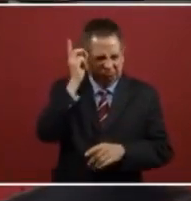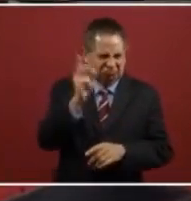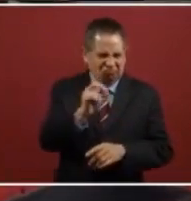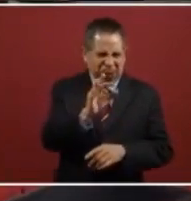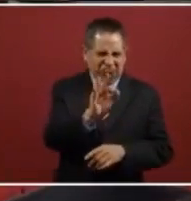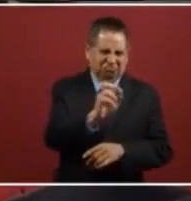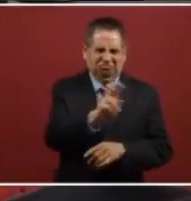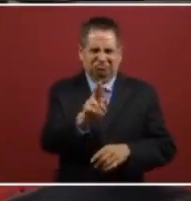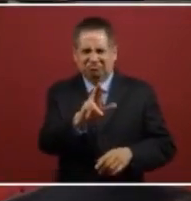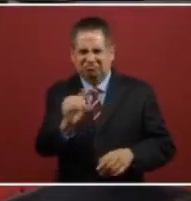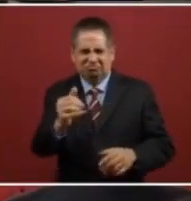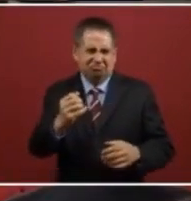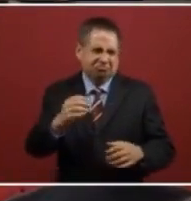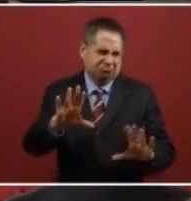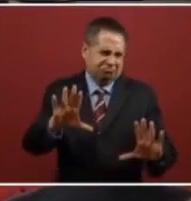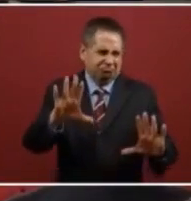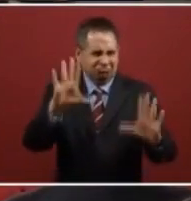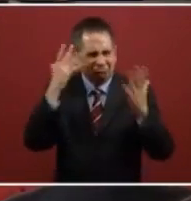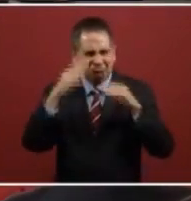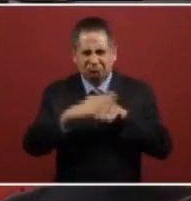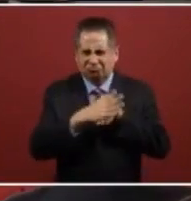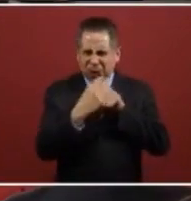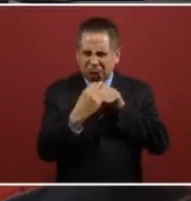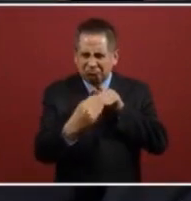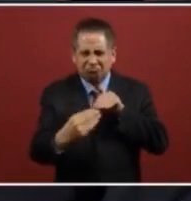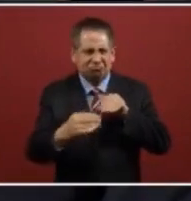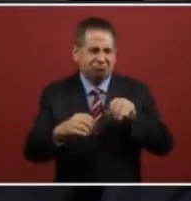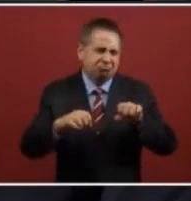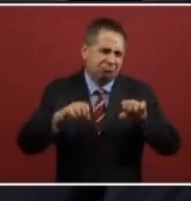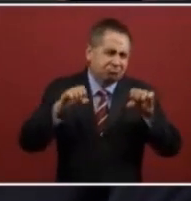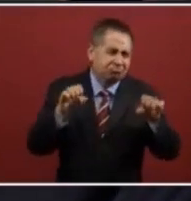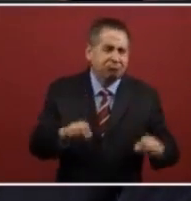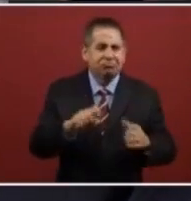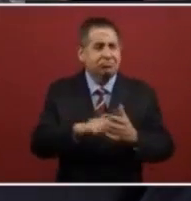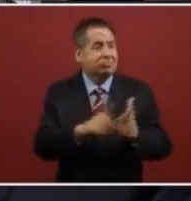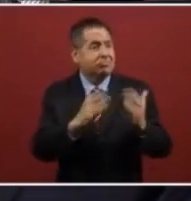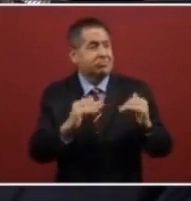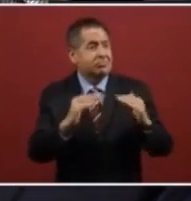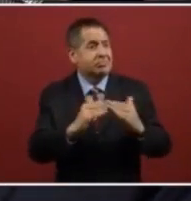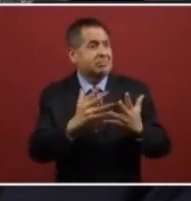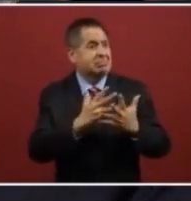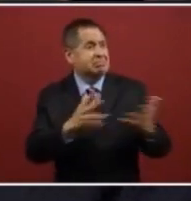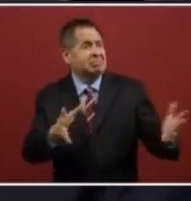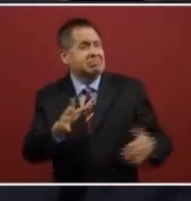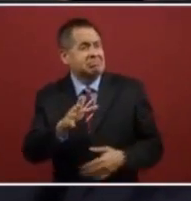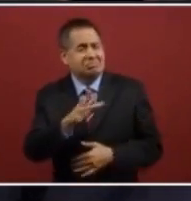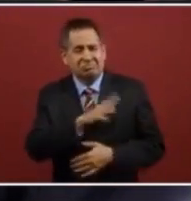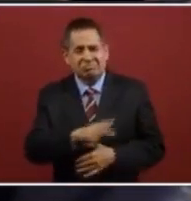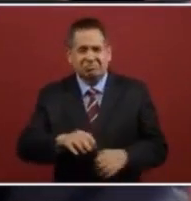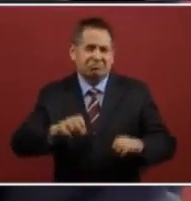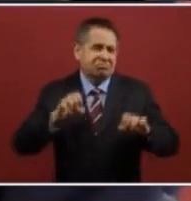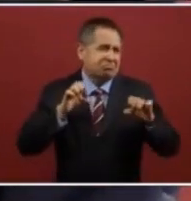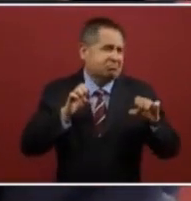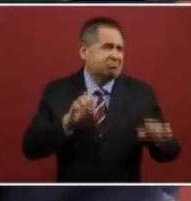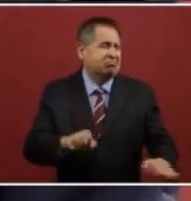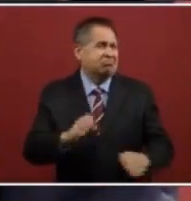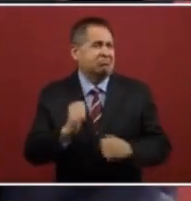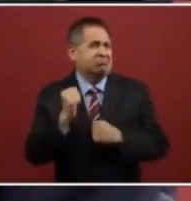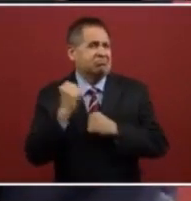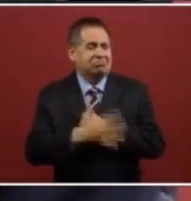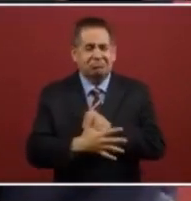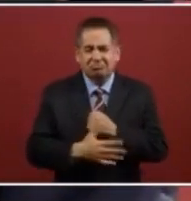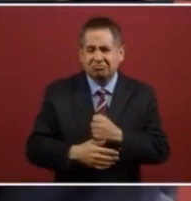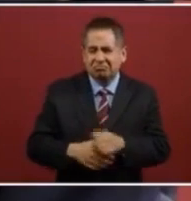like a Ferrari or aspired to have residencia goods, a huge de lujo, luxury joyas, mansion,